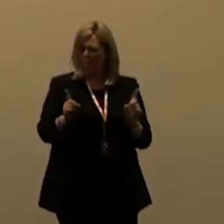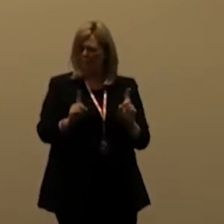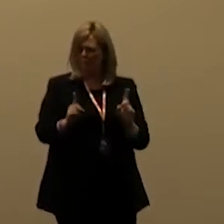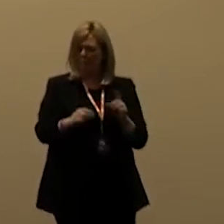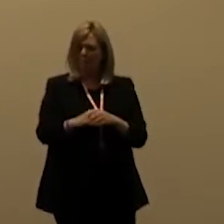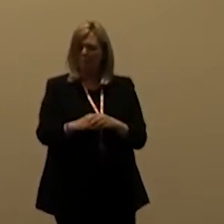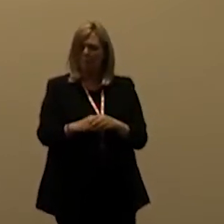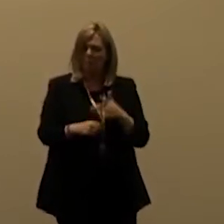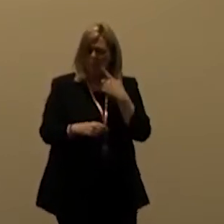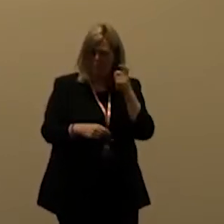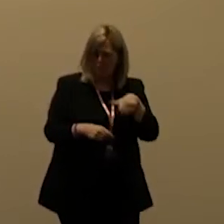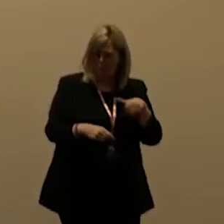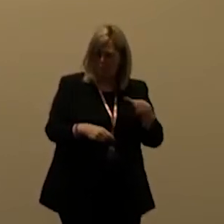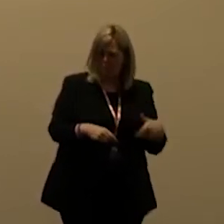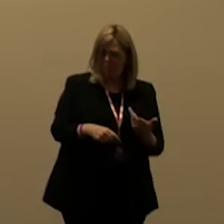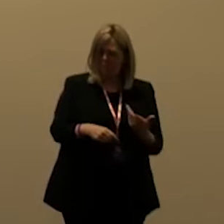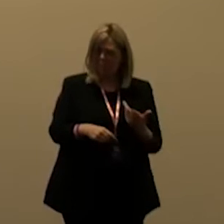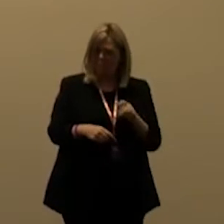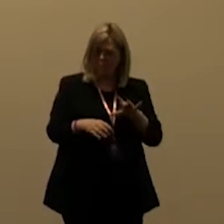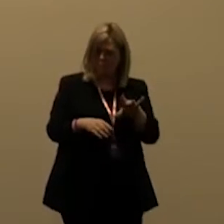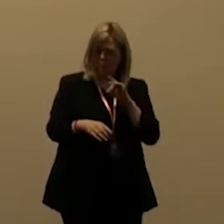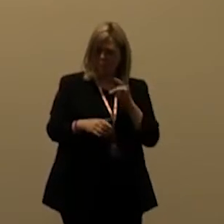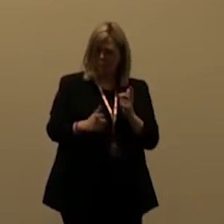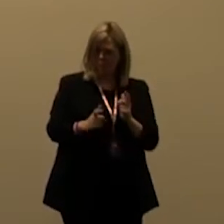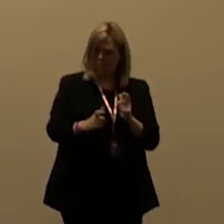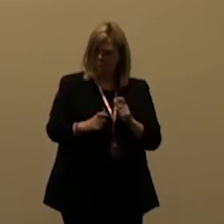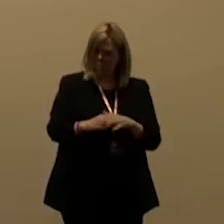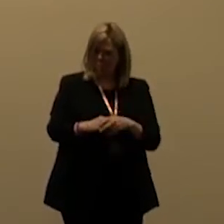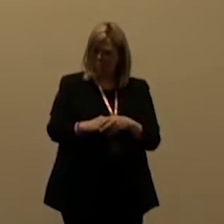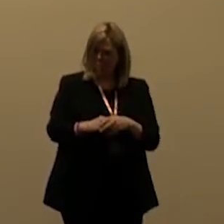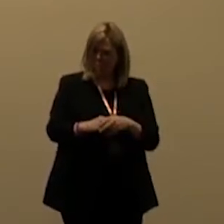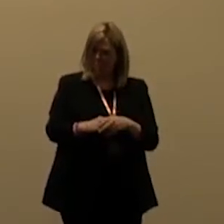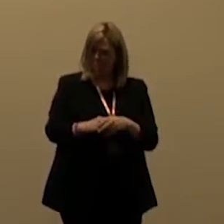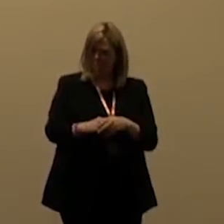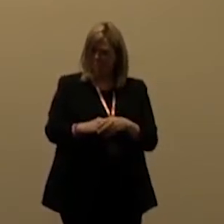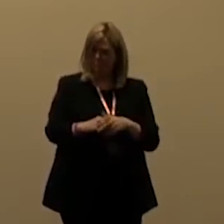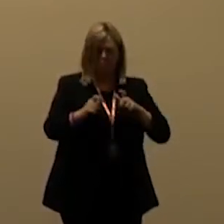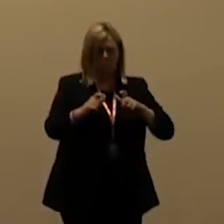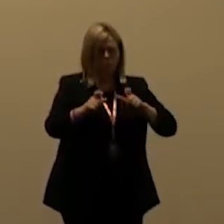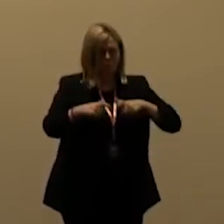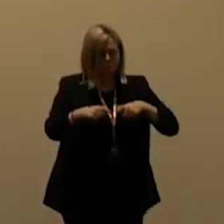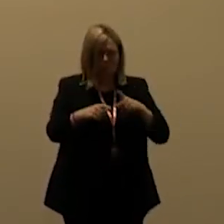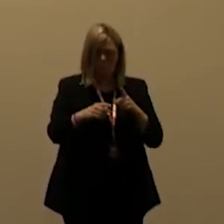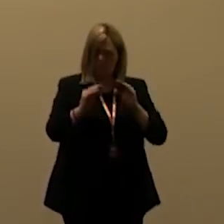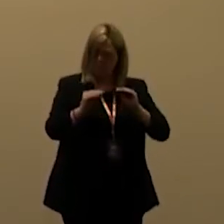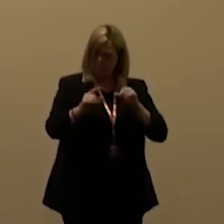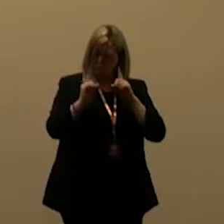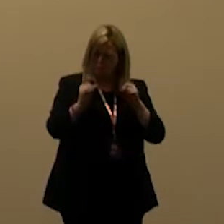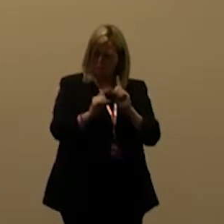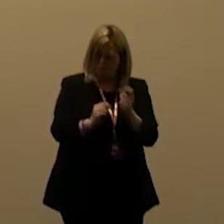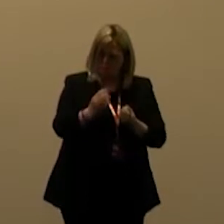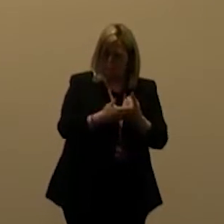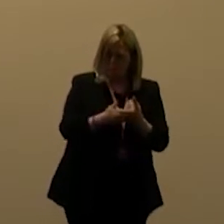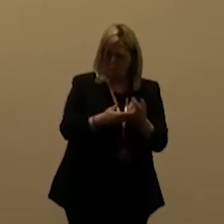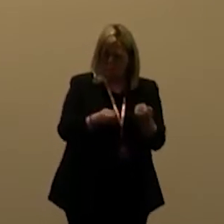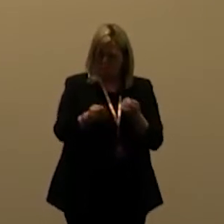those youngest millennials who've chosen to stay in further education? What's going to happen? Who are they going to be